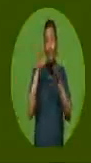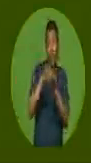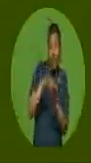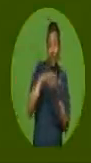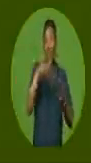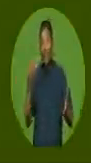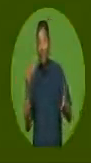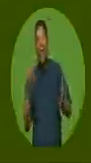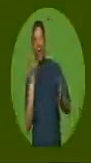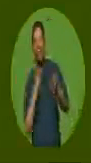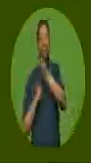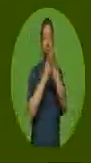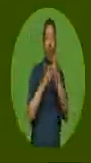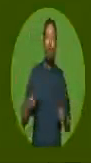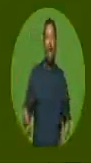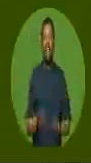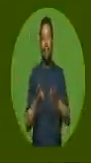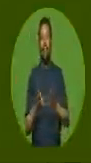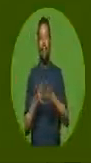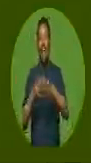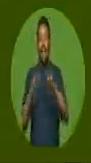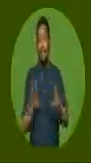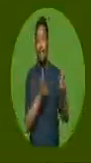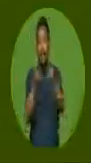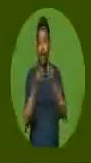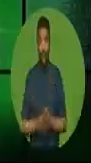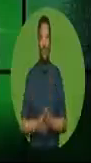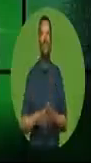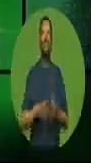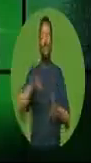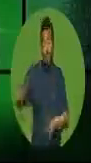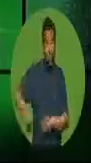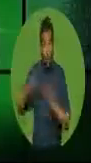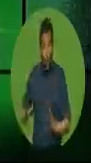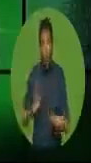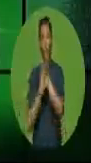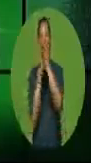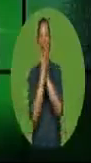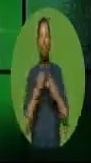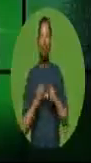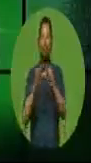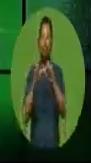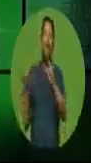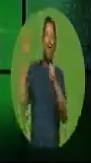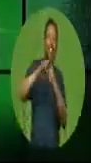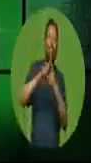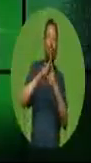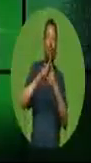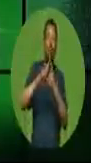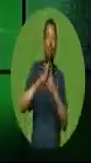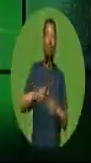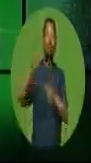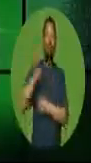of subsidies and other support mechanisms. Students, the situation